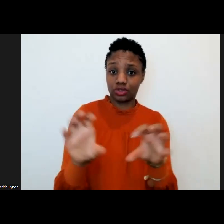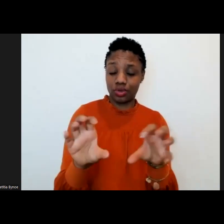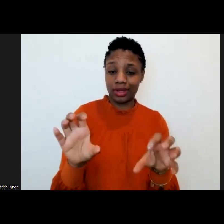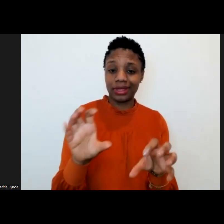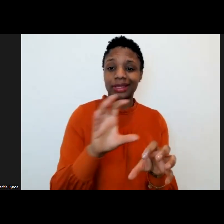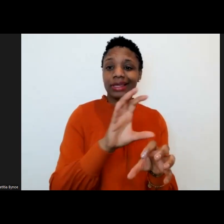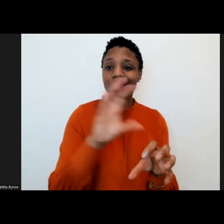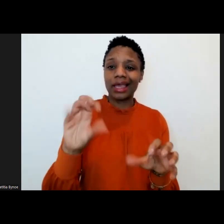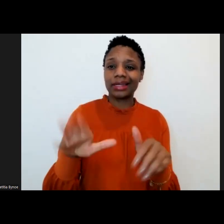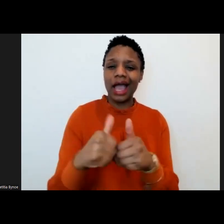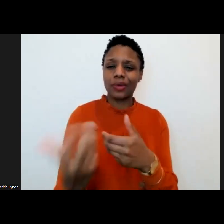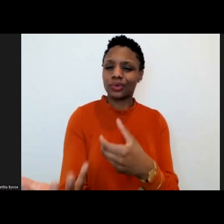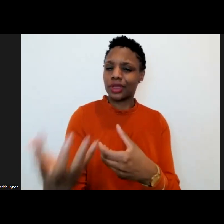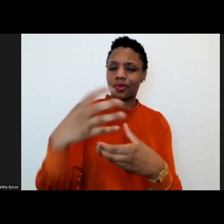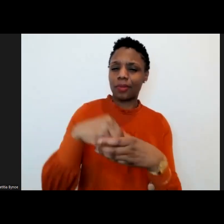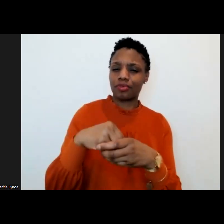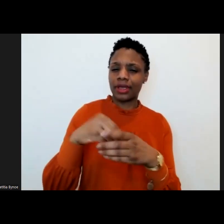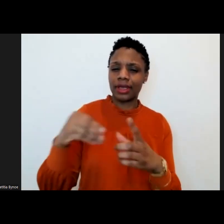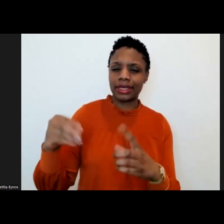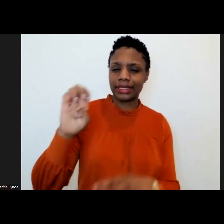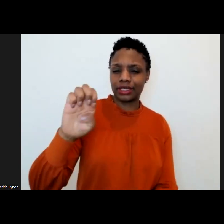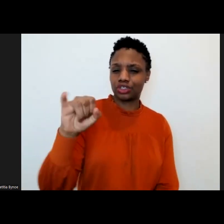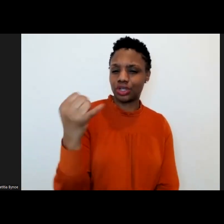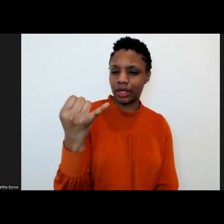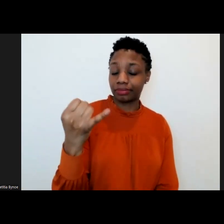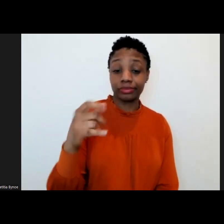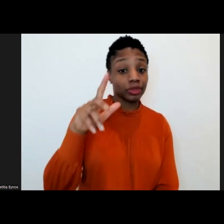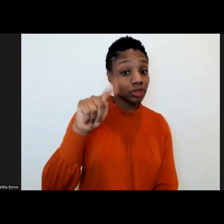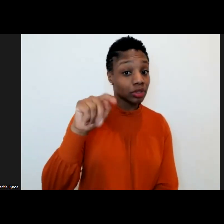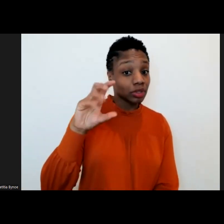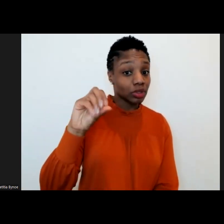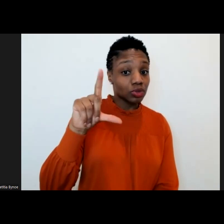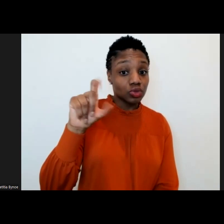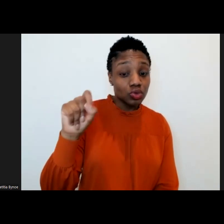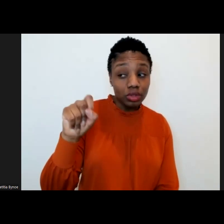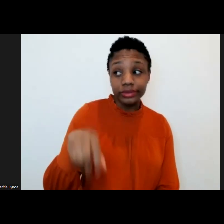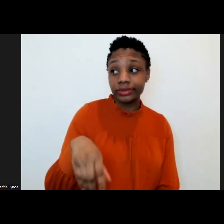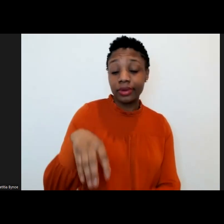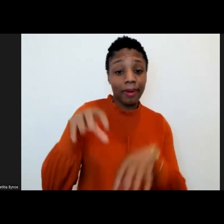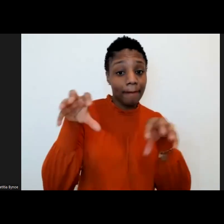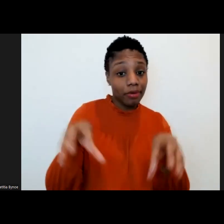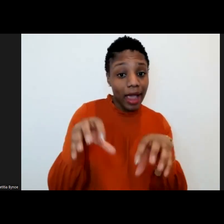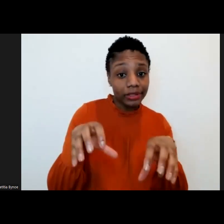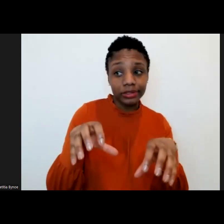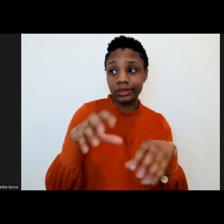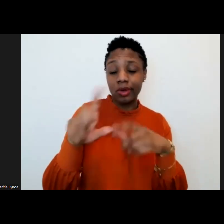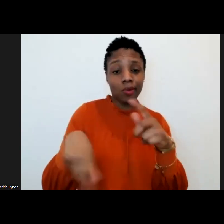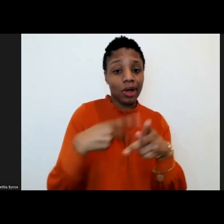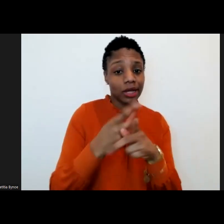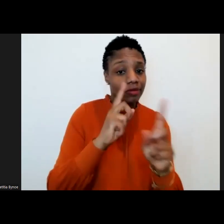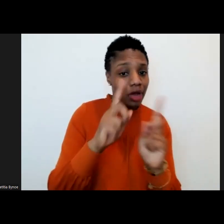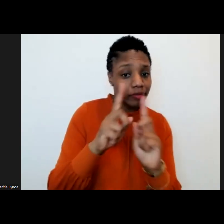incorporating environmental justice. Like what tools are you using, what practices do you all have in your conversations that you think will